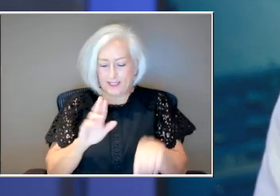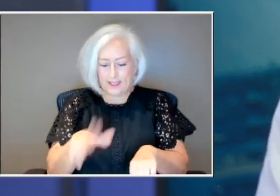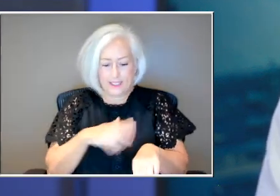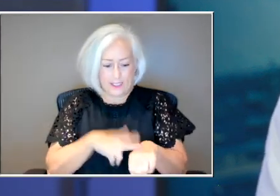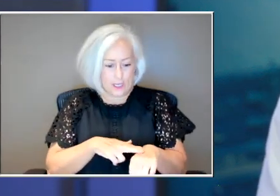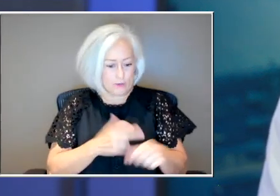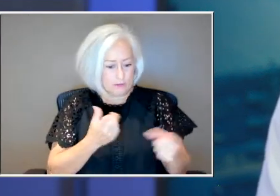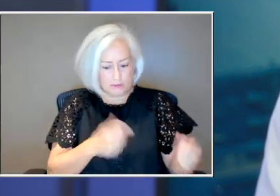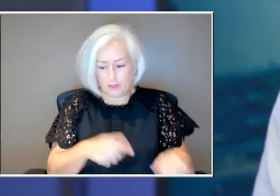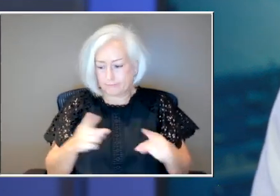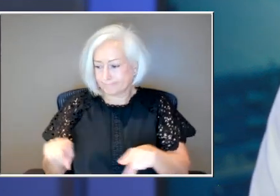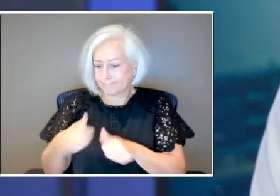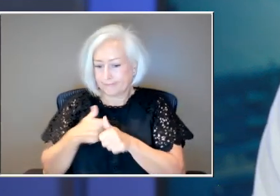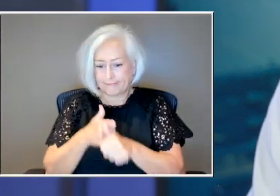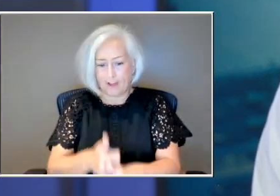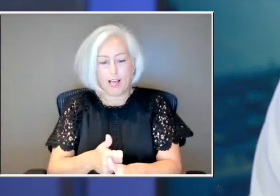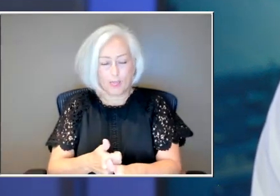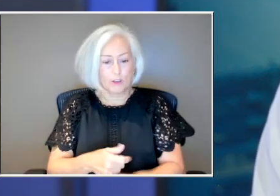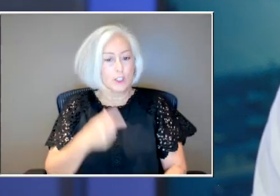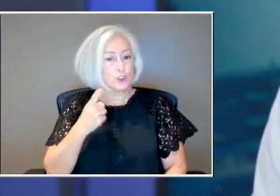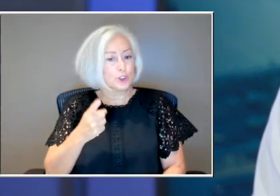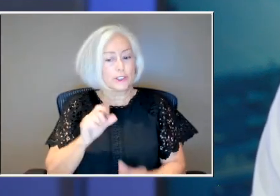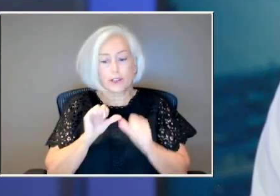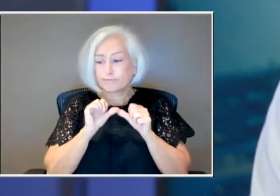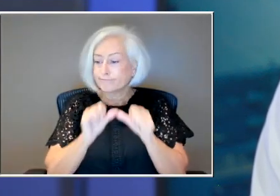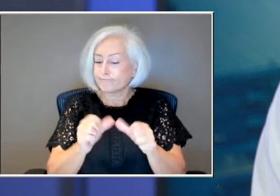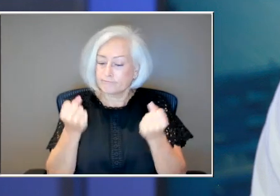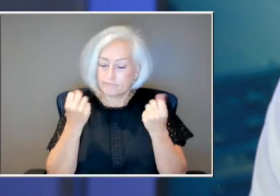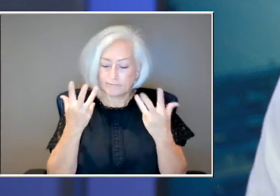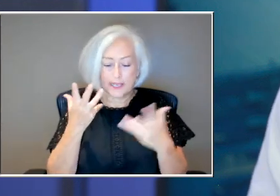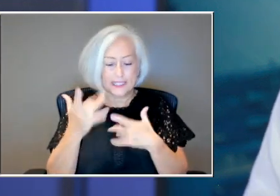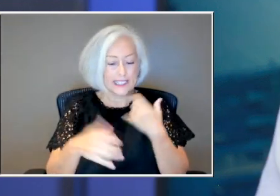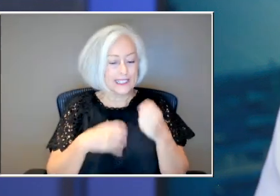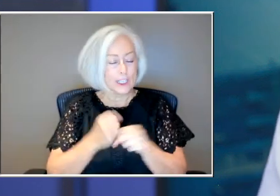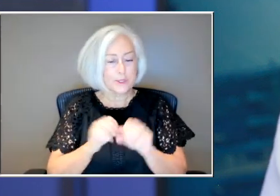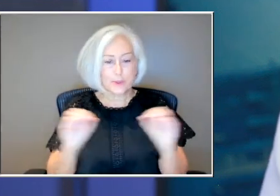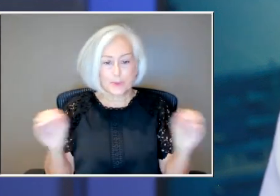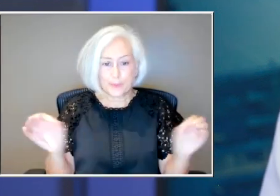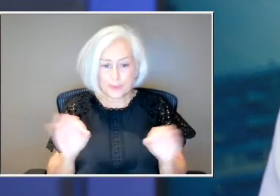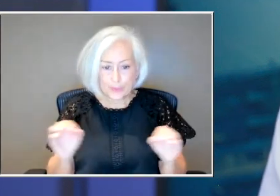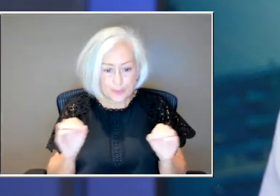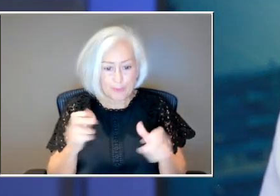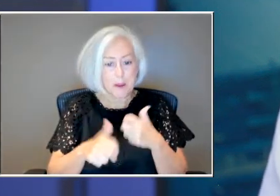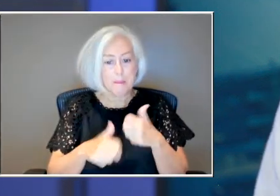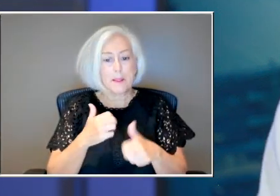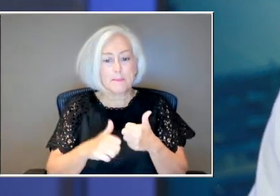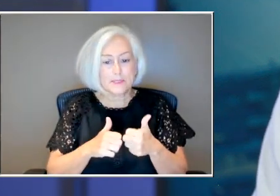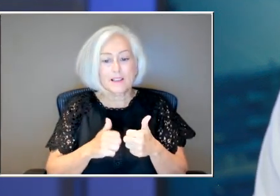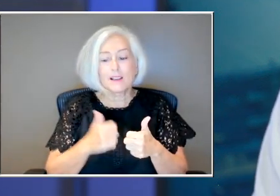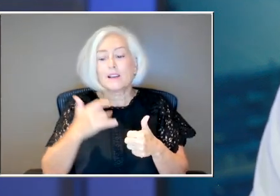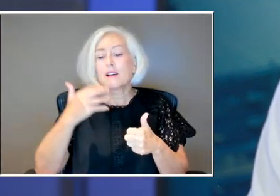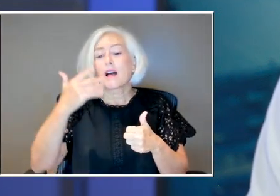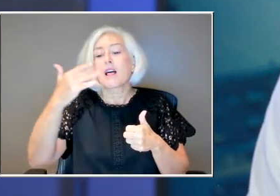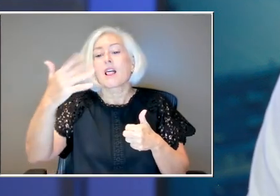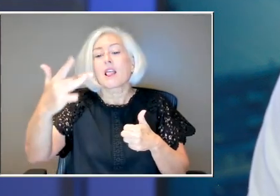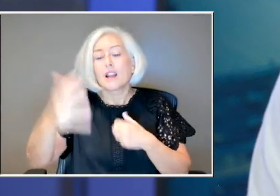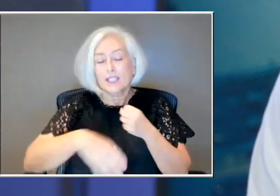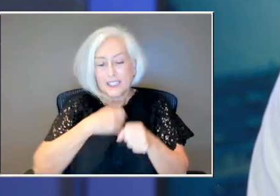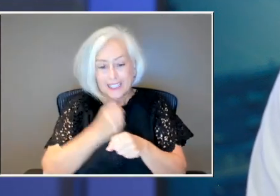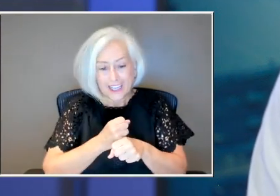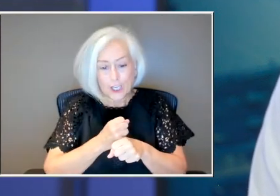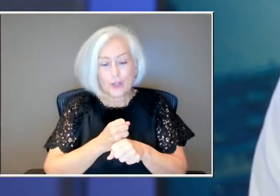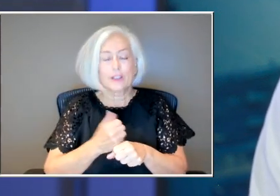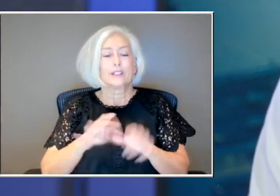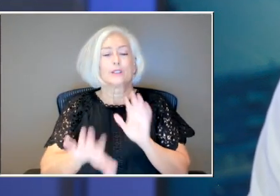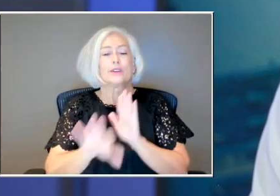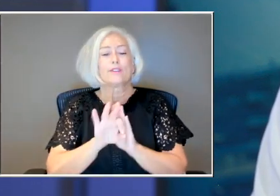years without any problems, or within a few years we could go back and maybe there are new implants or disease. So it's hard to predict,